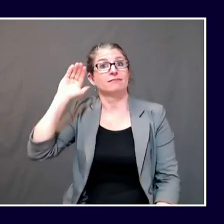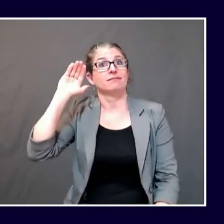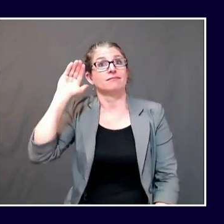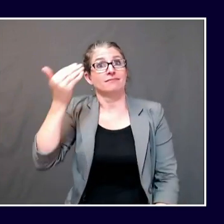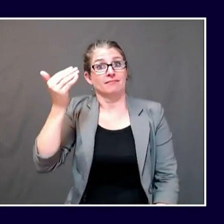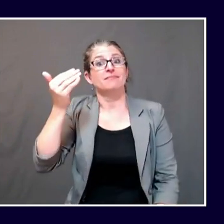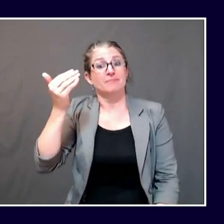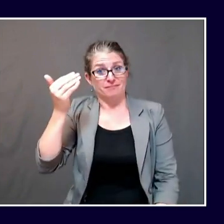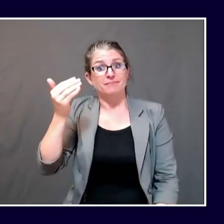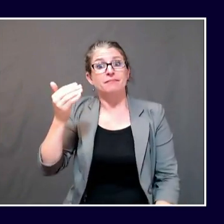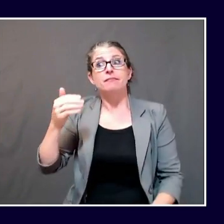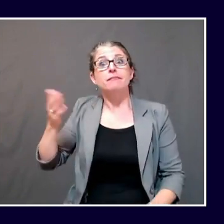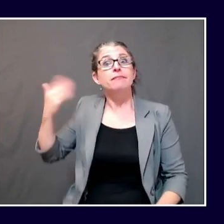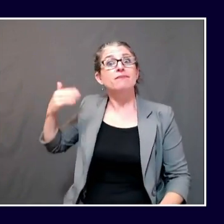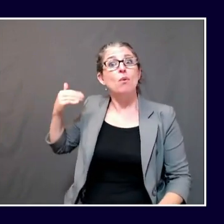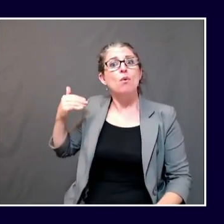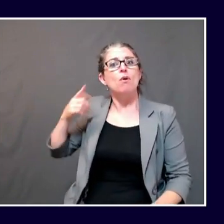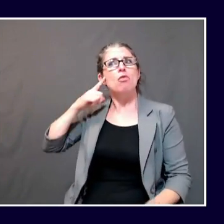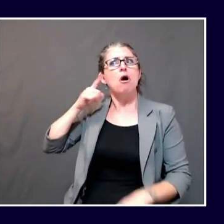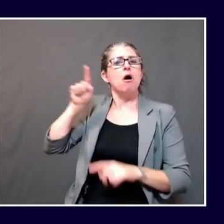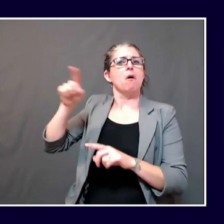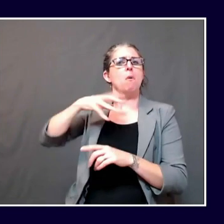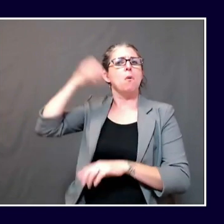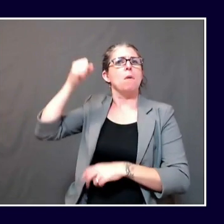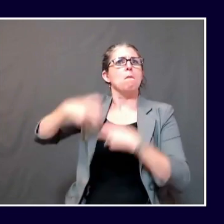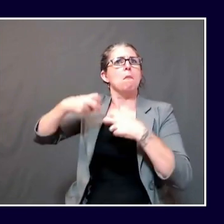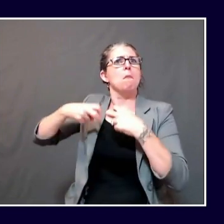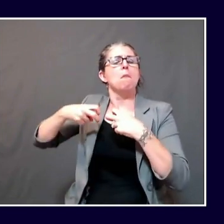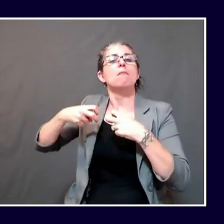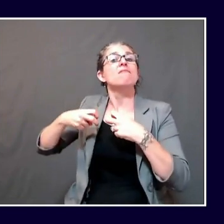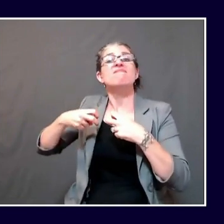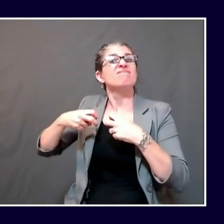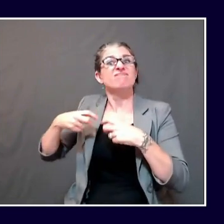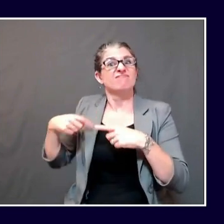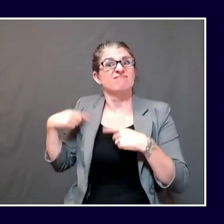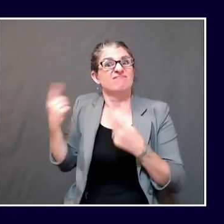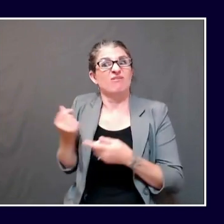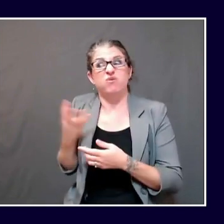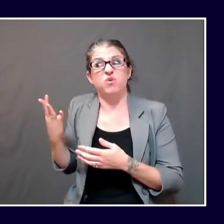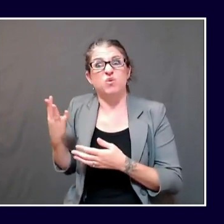of new cases in more recent weeks is a concerning sign for us.